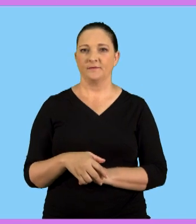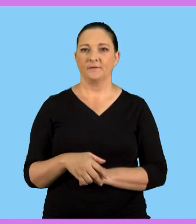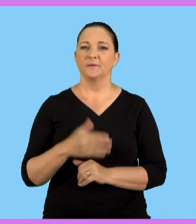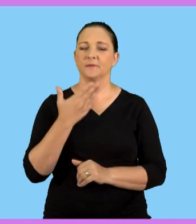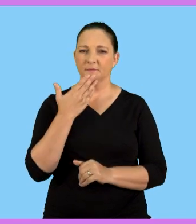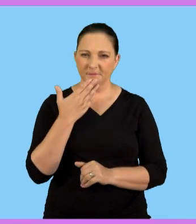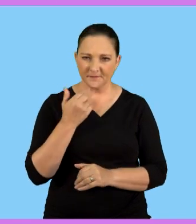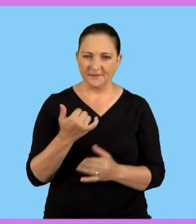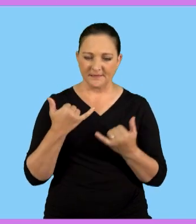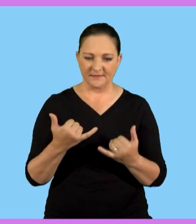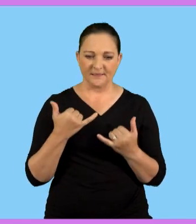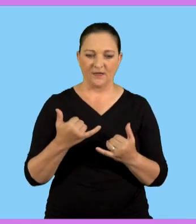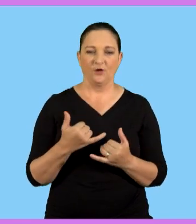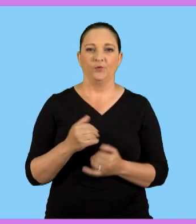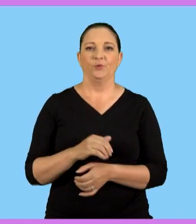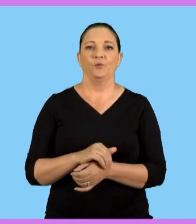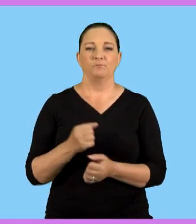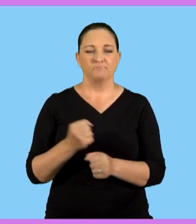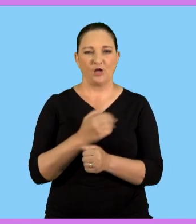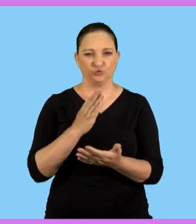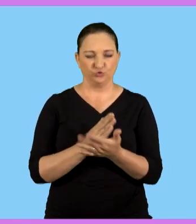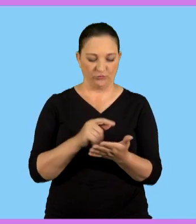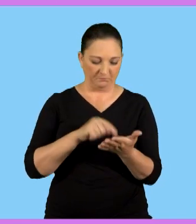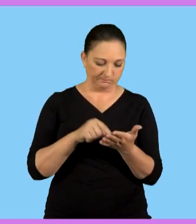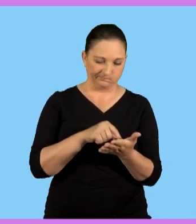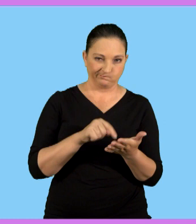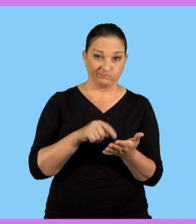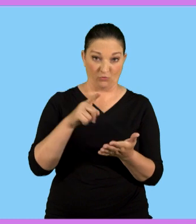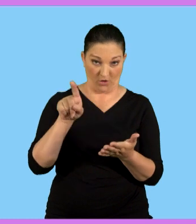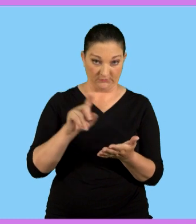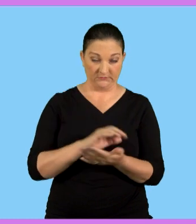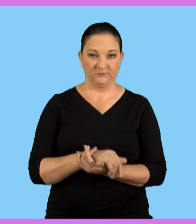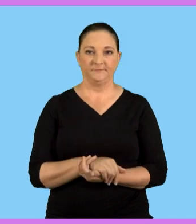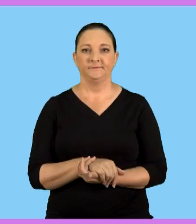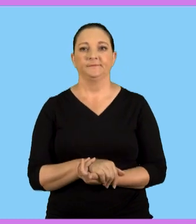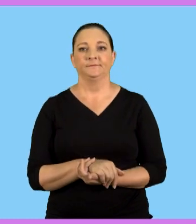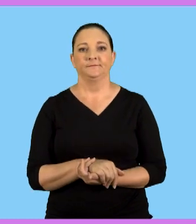And please make sure you key in correctly, 10 million. That gives us